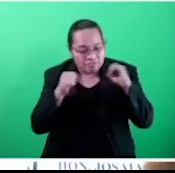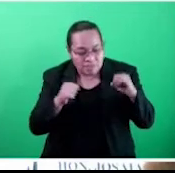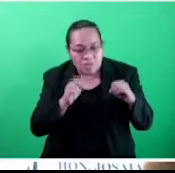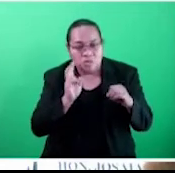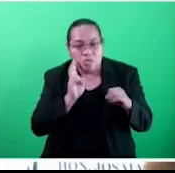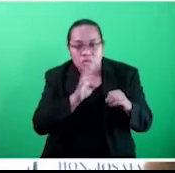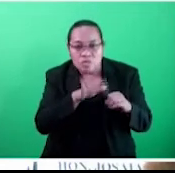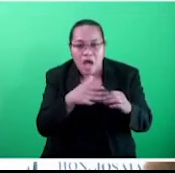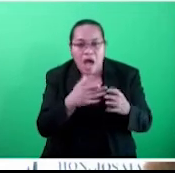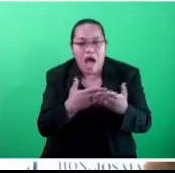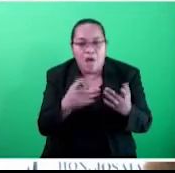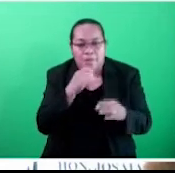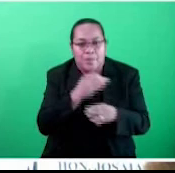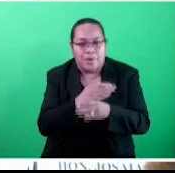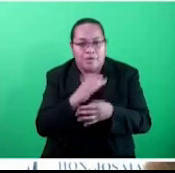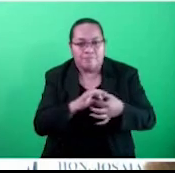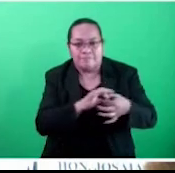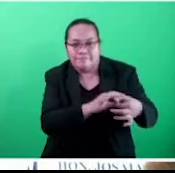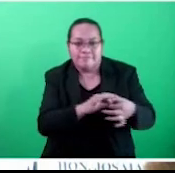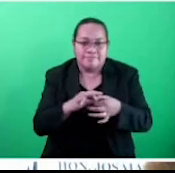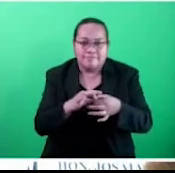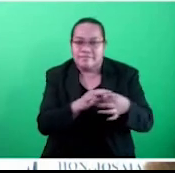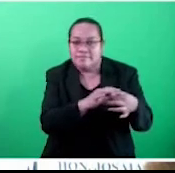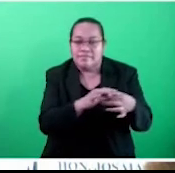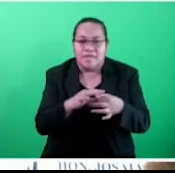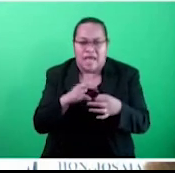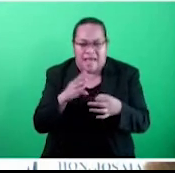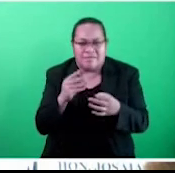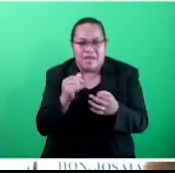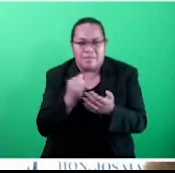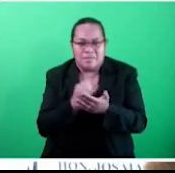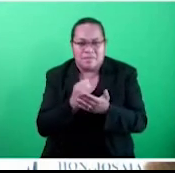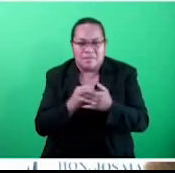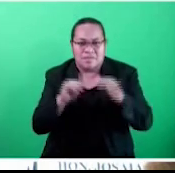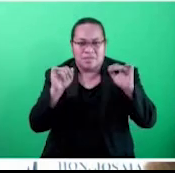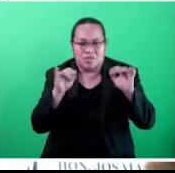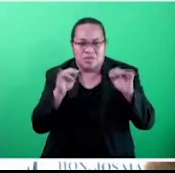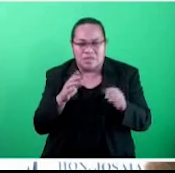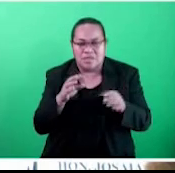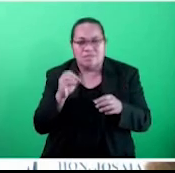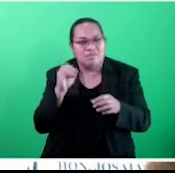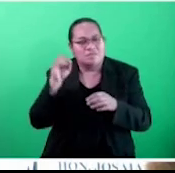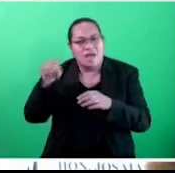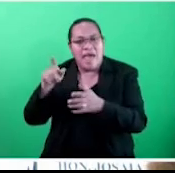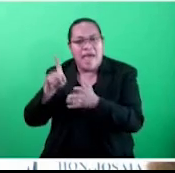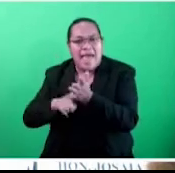can work better with them, because there are a number of matters that are still with the LPU that needs